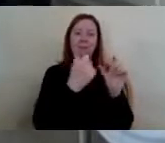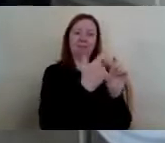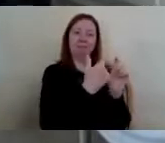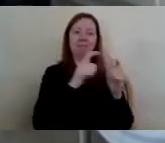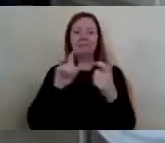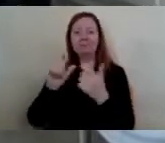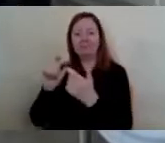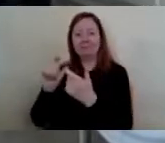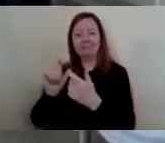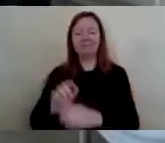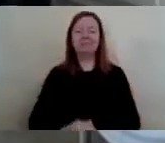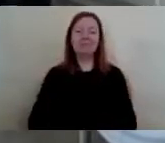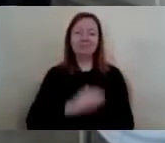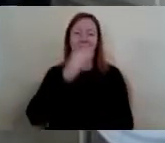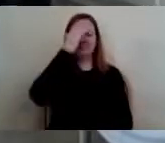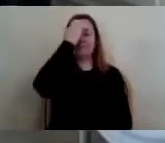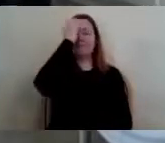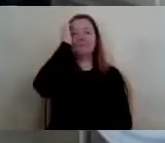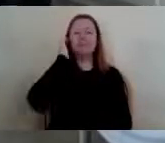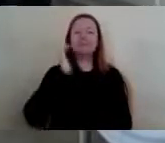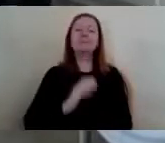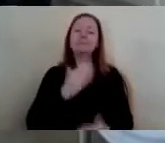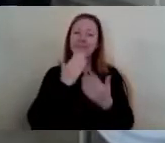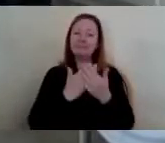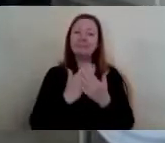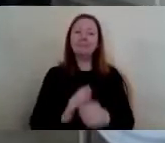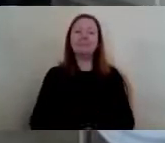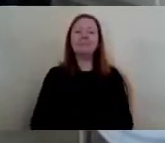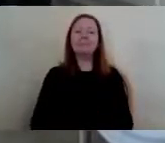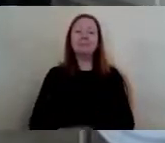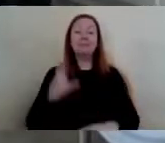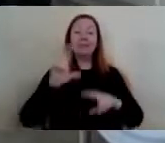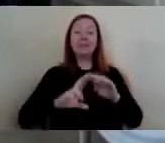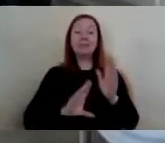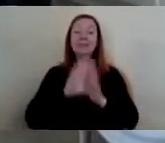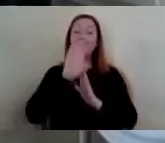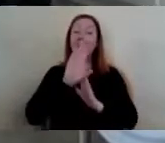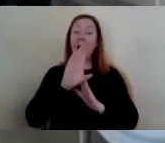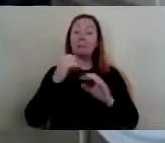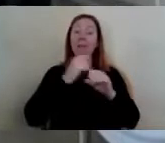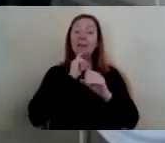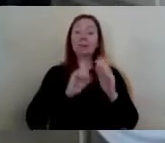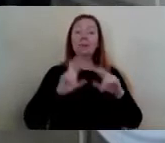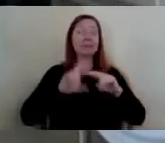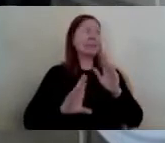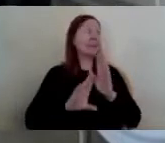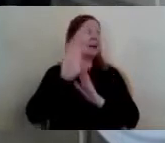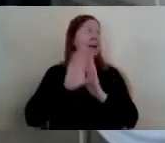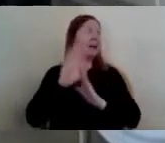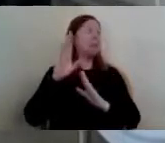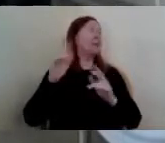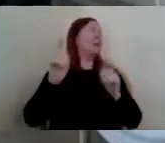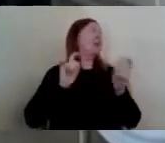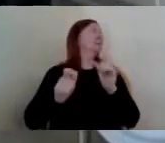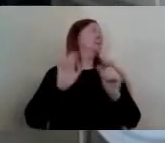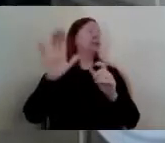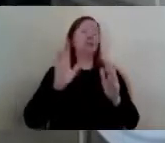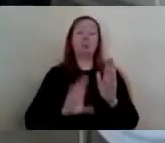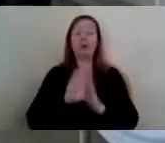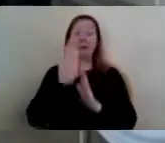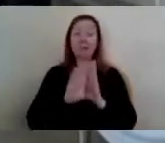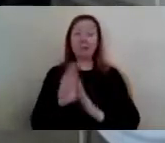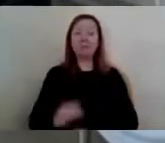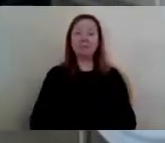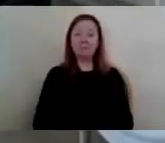center and turn. Good. Back to the center. Are you sitting upright? If you're not, adjust your posture. Turn. And back to the